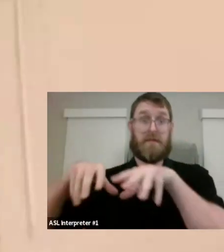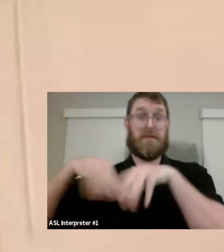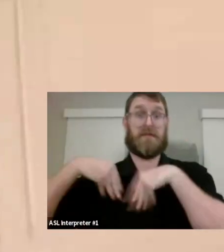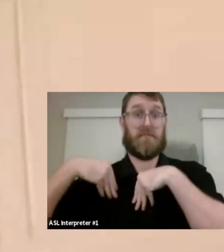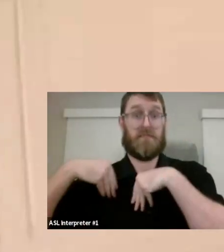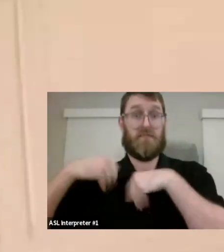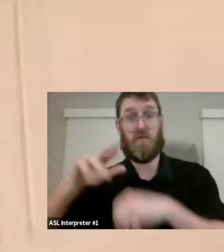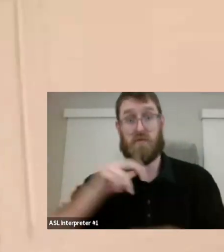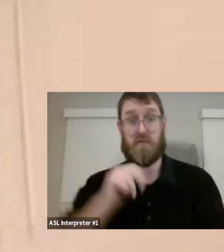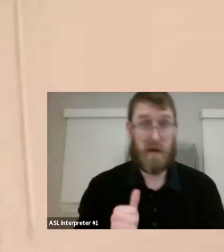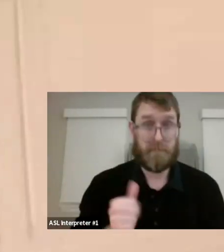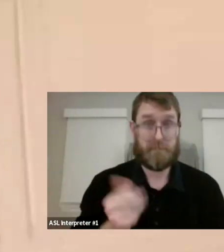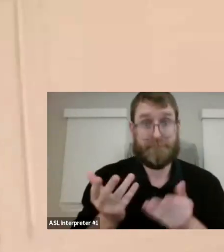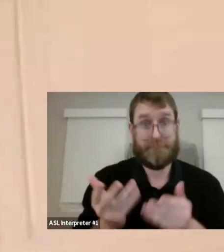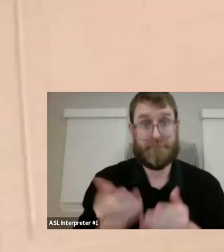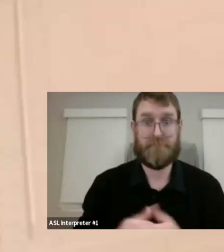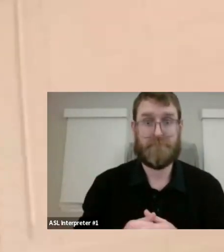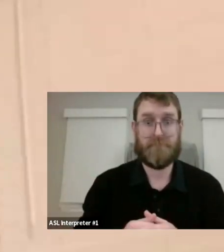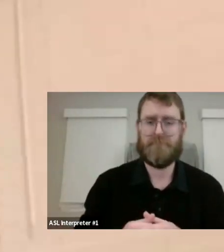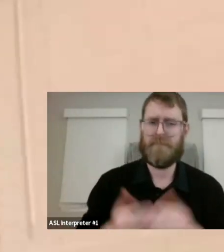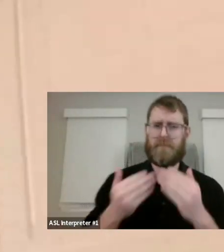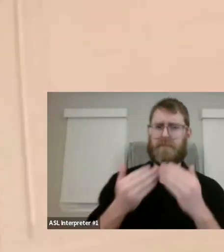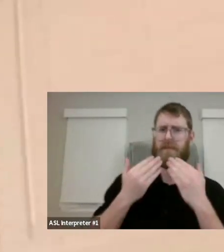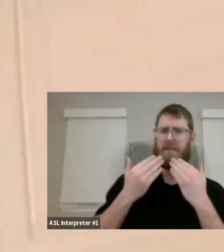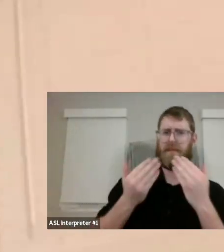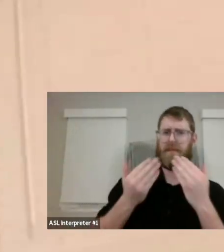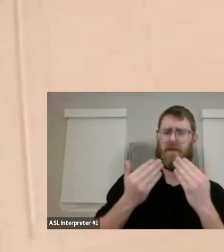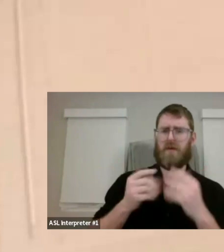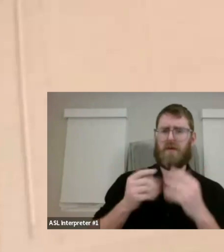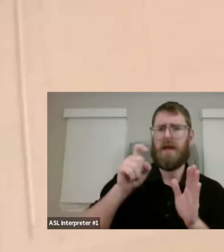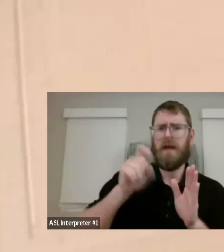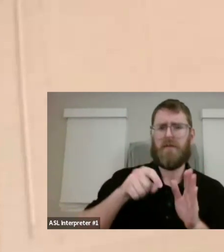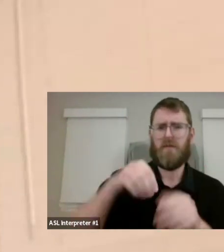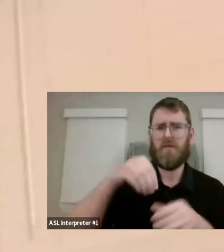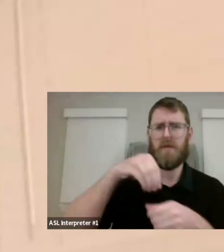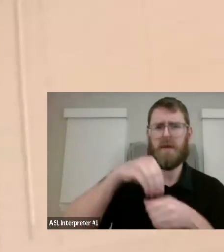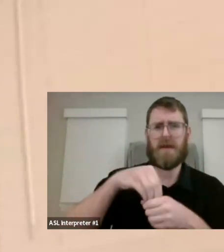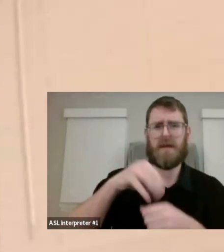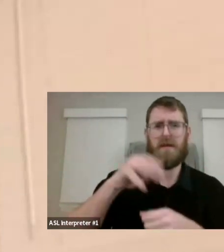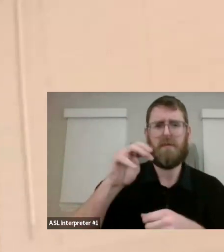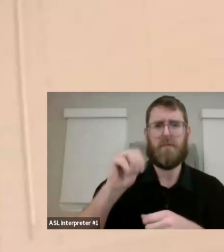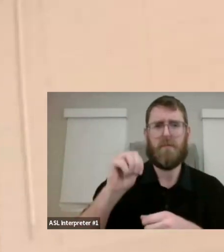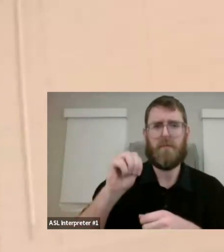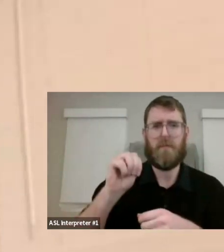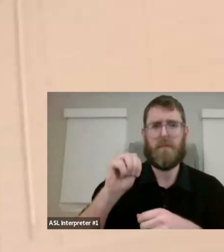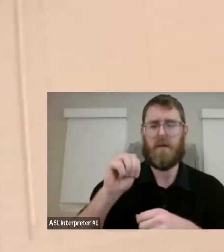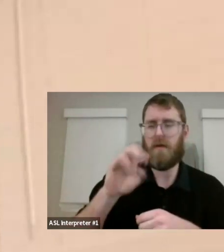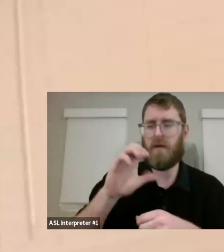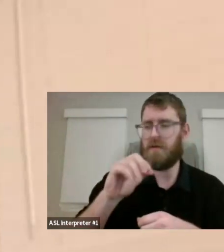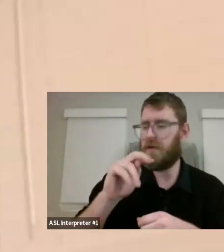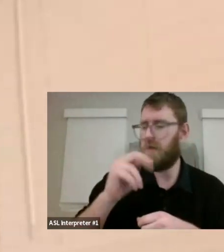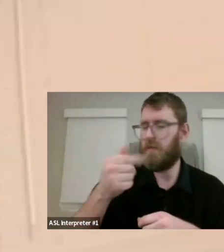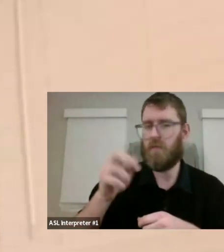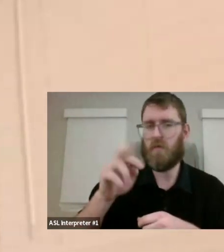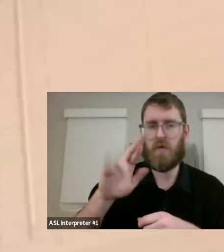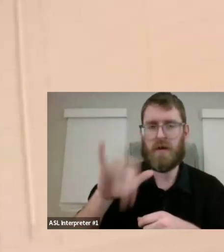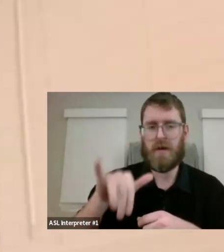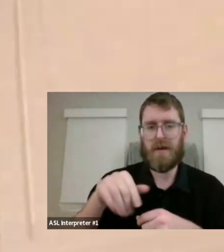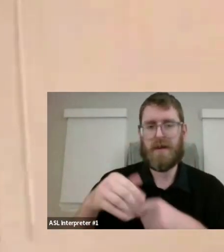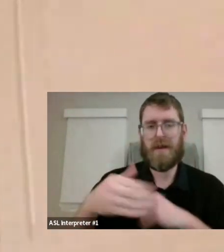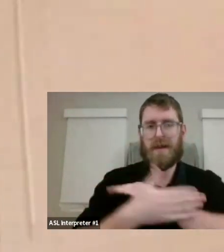Okay. Thank you. Must you be a Montgomery County resident to use the Family Self-Help